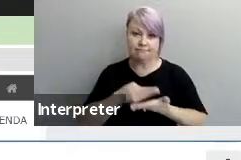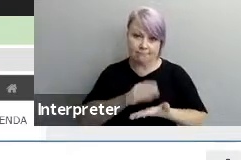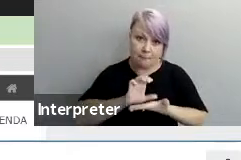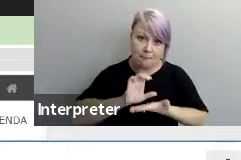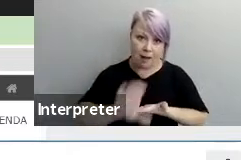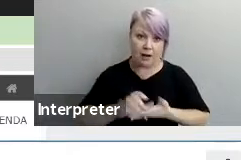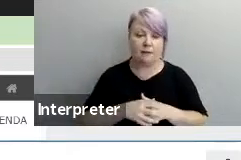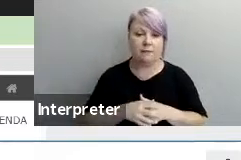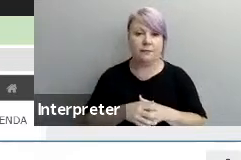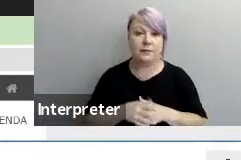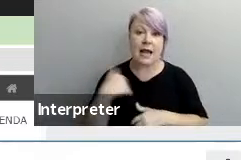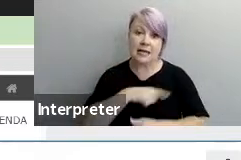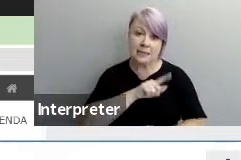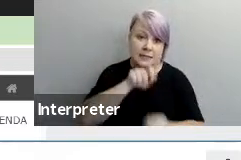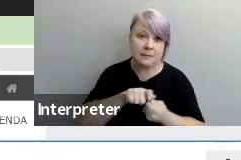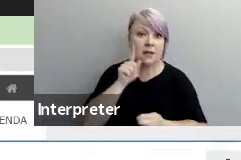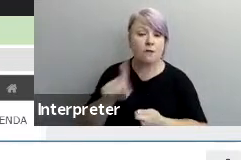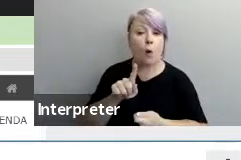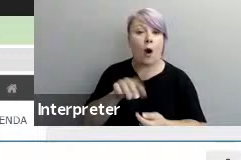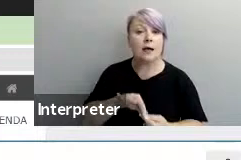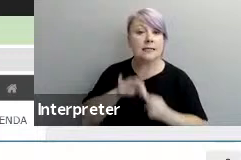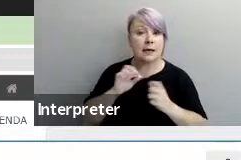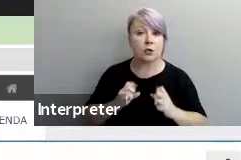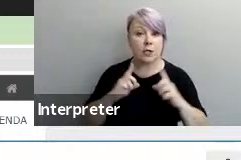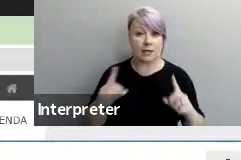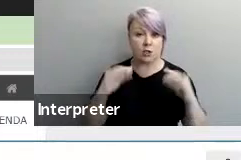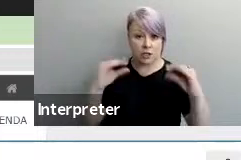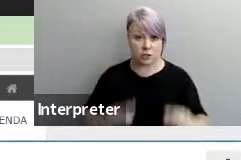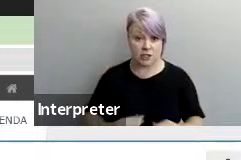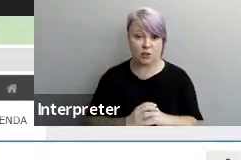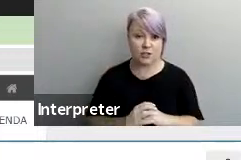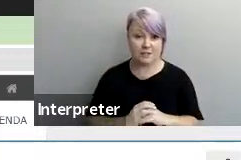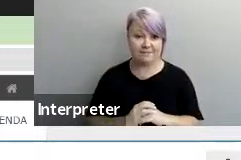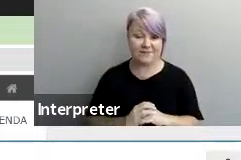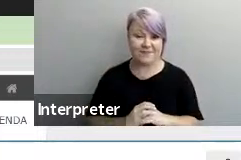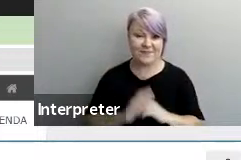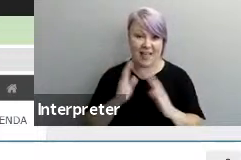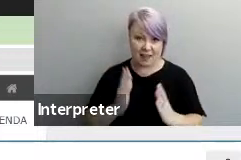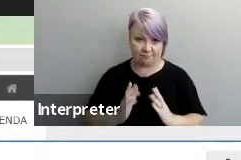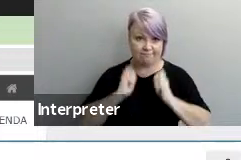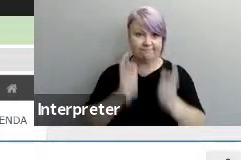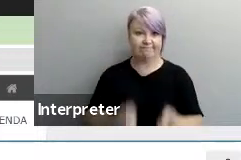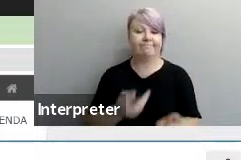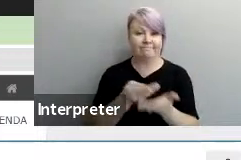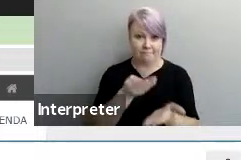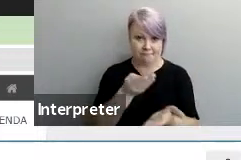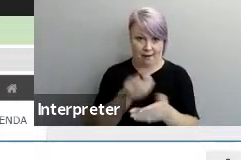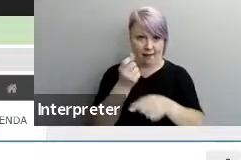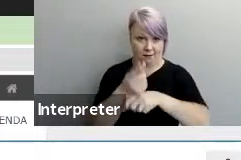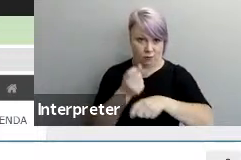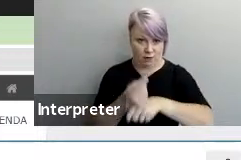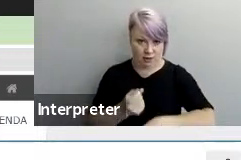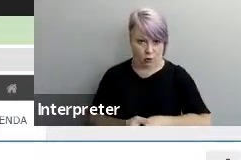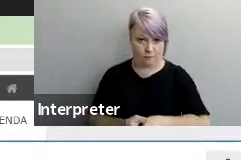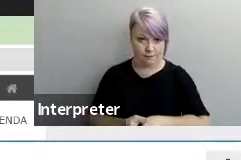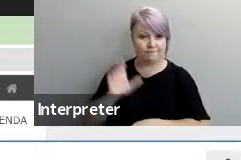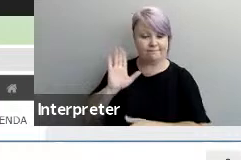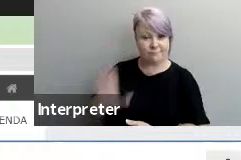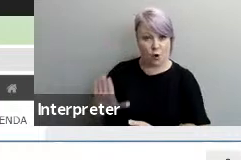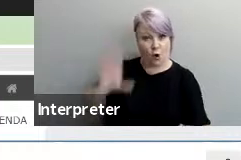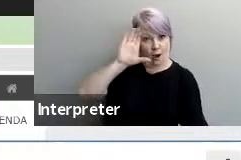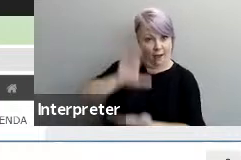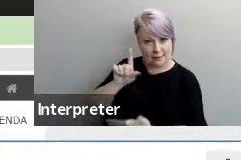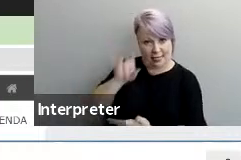specifically for special education teachers, and awards grants each year also. Larry could not be with us